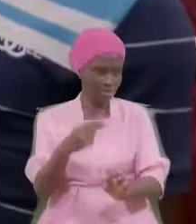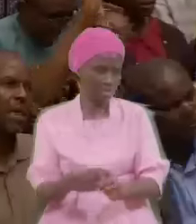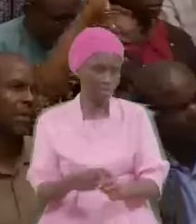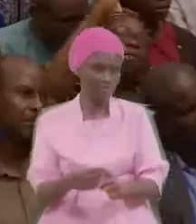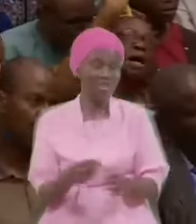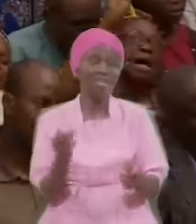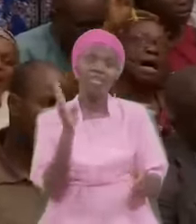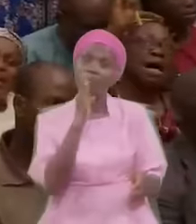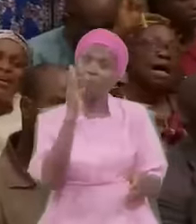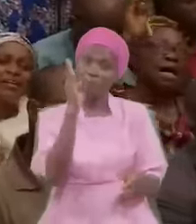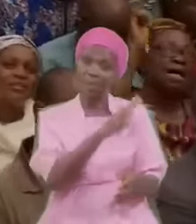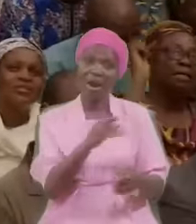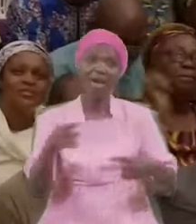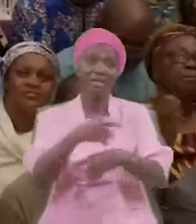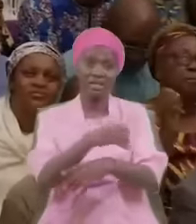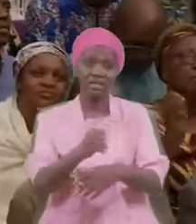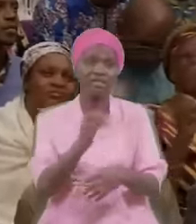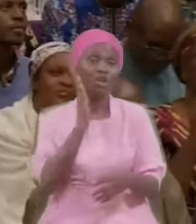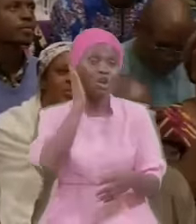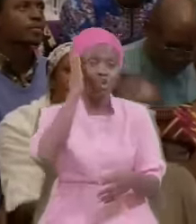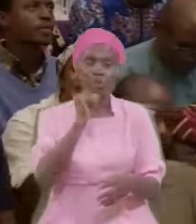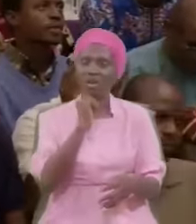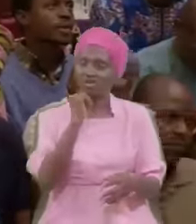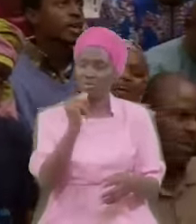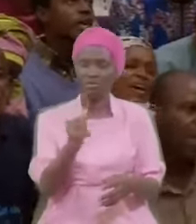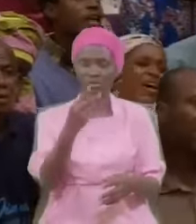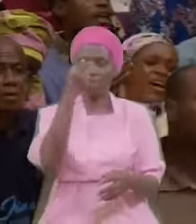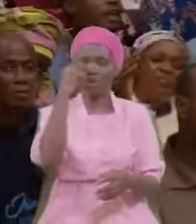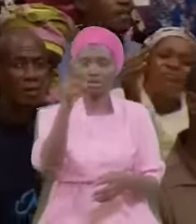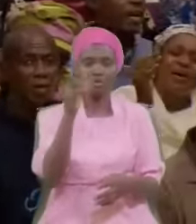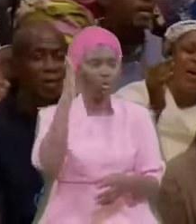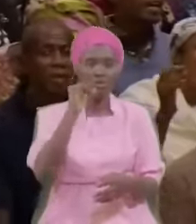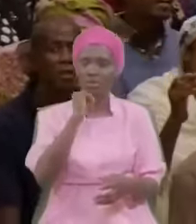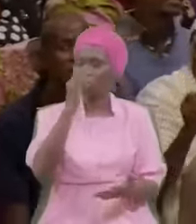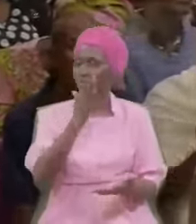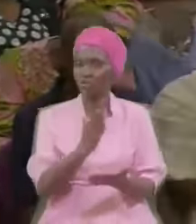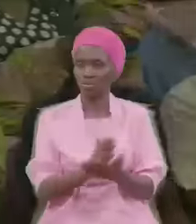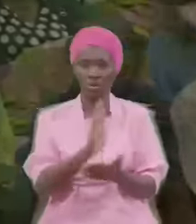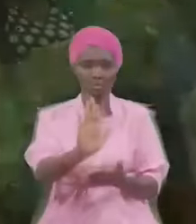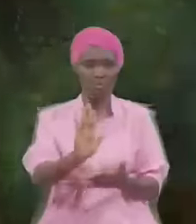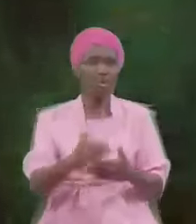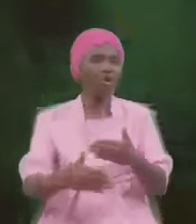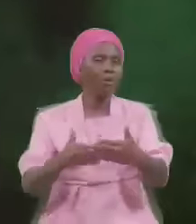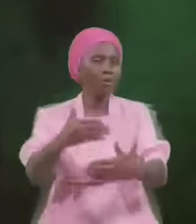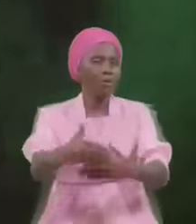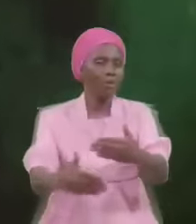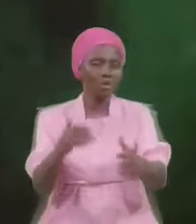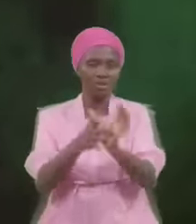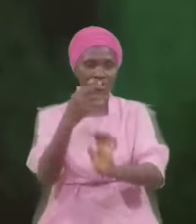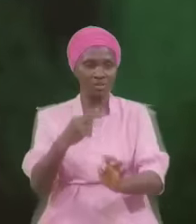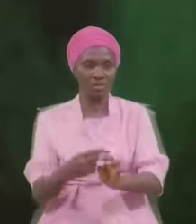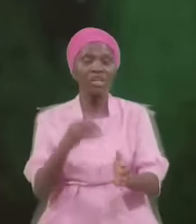you. The evil day will not stop your progress. The evil days will not blow